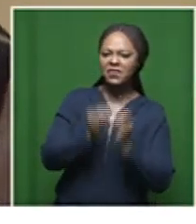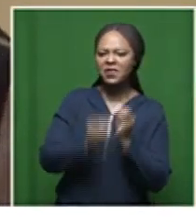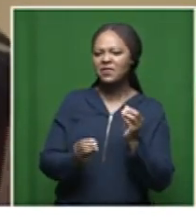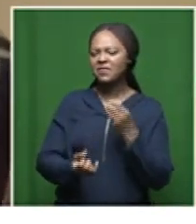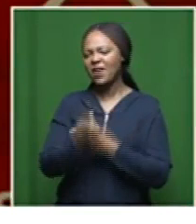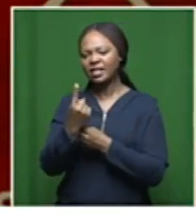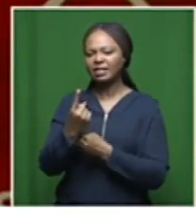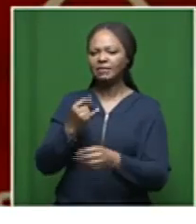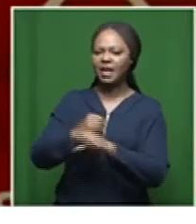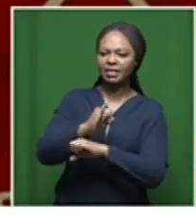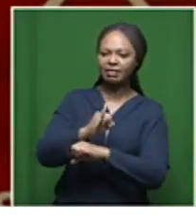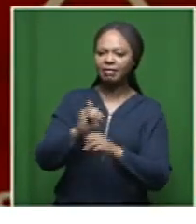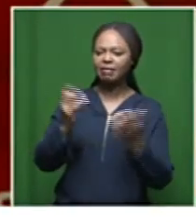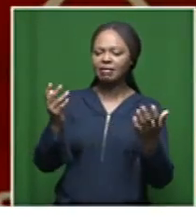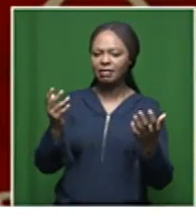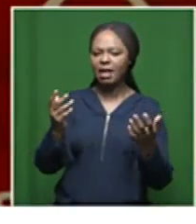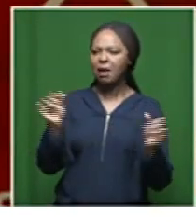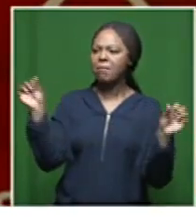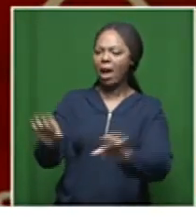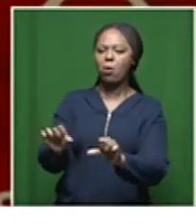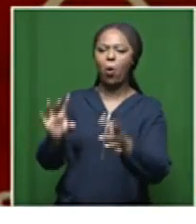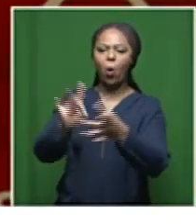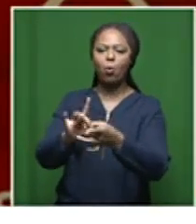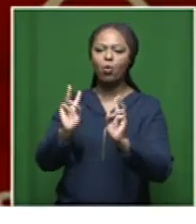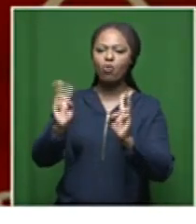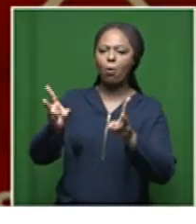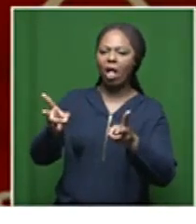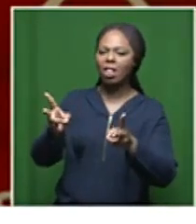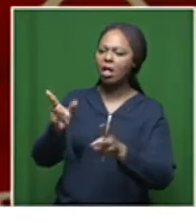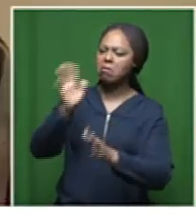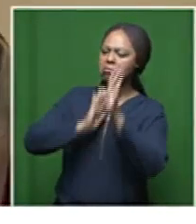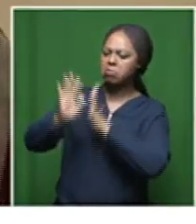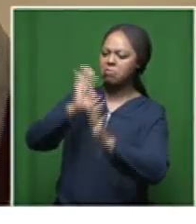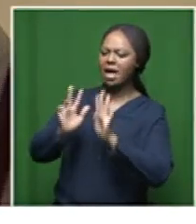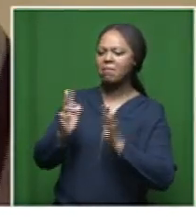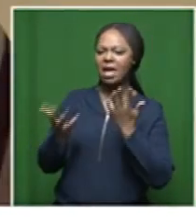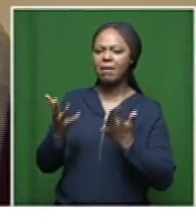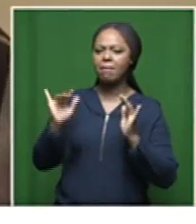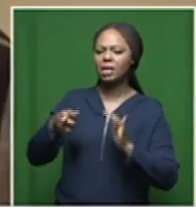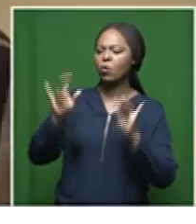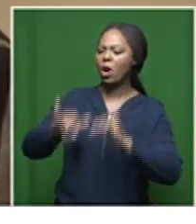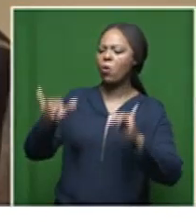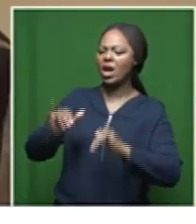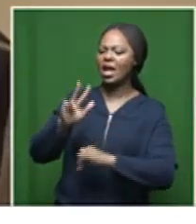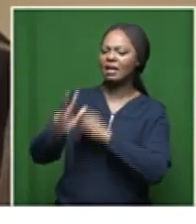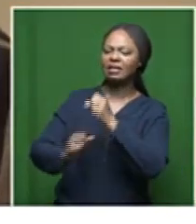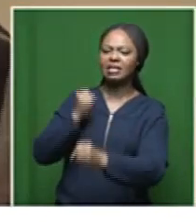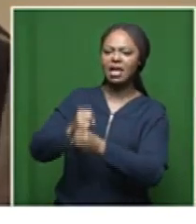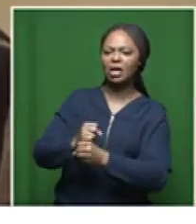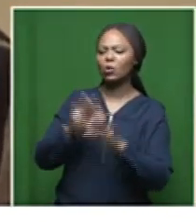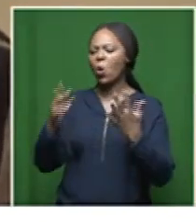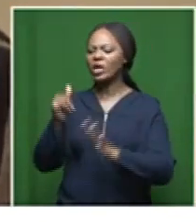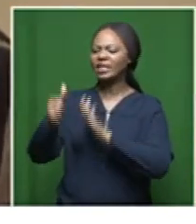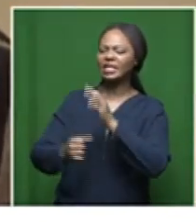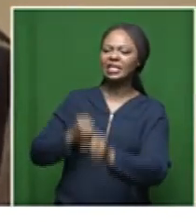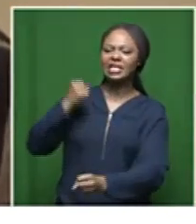and everything is back to normal. And when they told me that I have to wait 8 years, 6, maybe 12, or maybe 20 years to